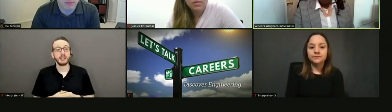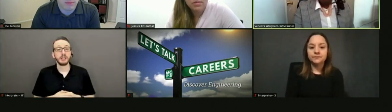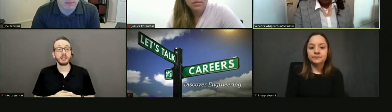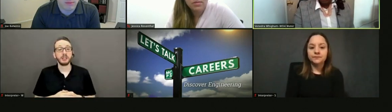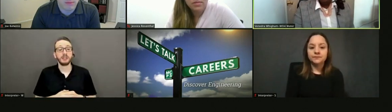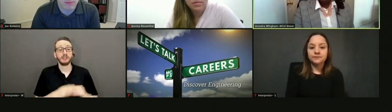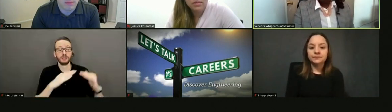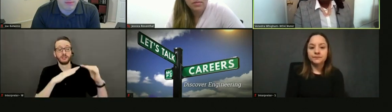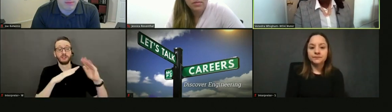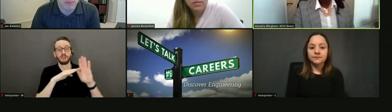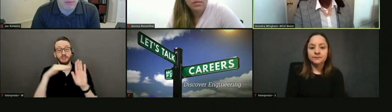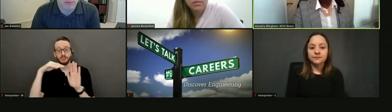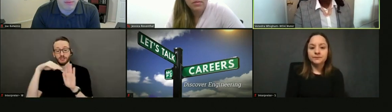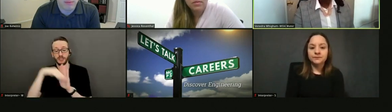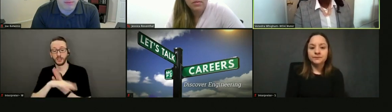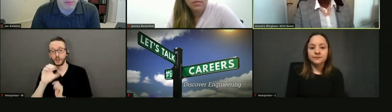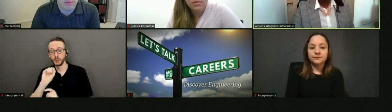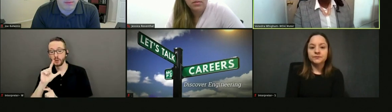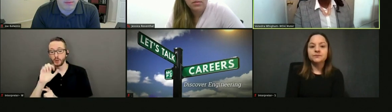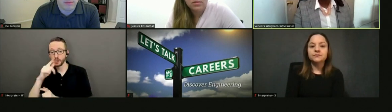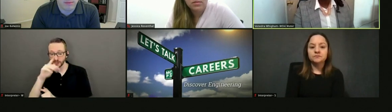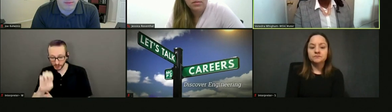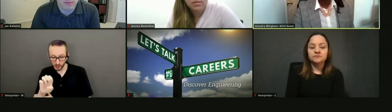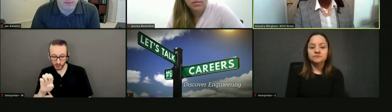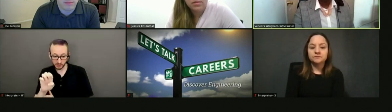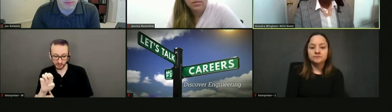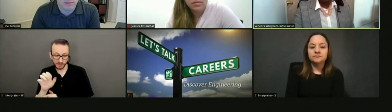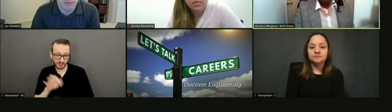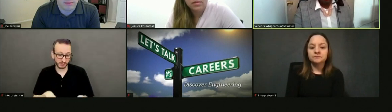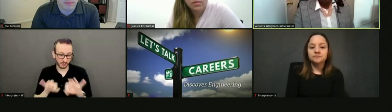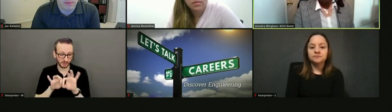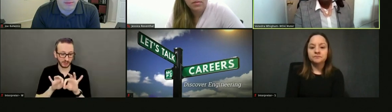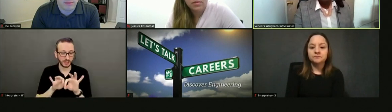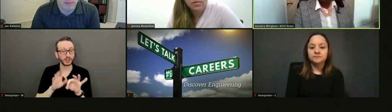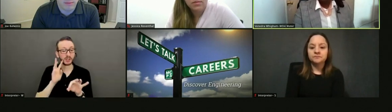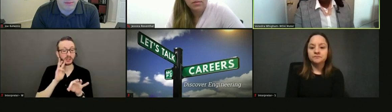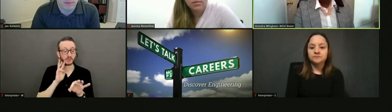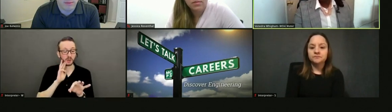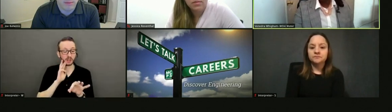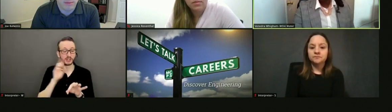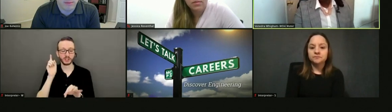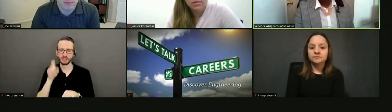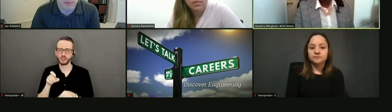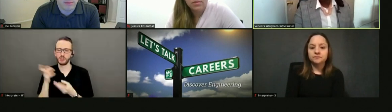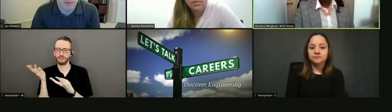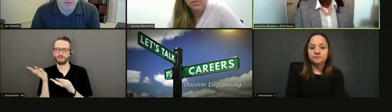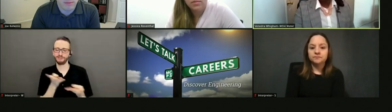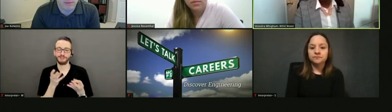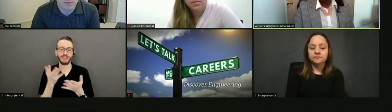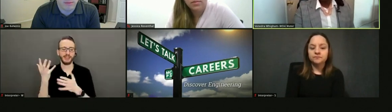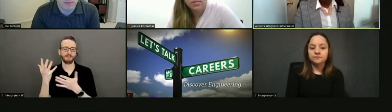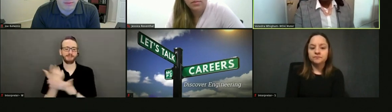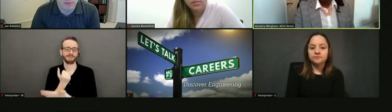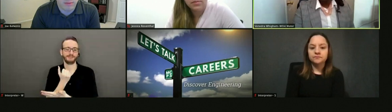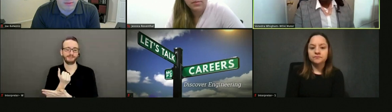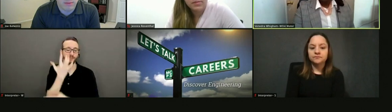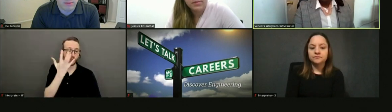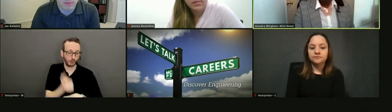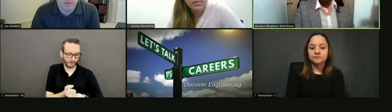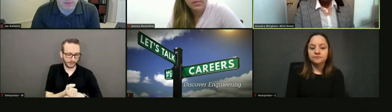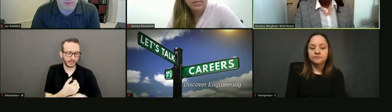of the pipe matters to me because sewer water should flow on gravity usually, and so those are some of the things